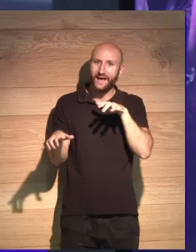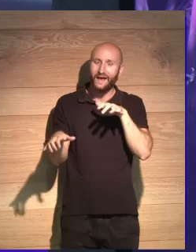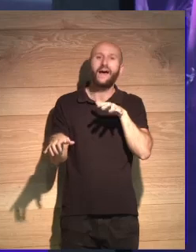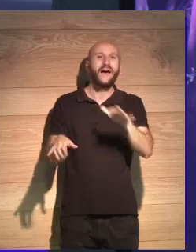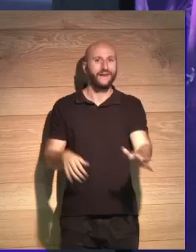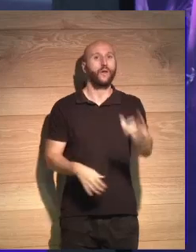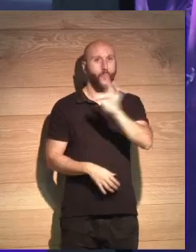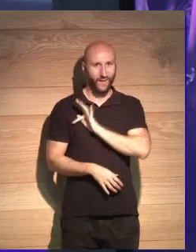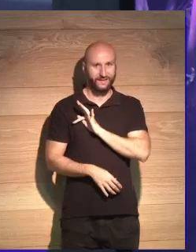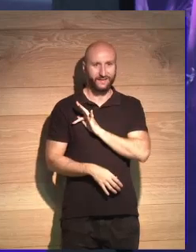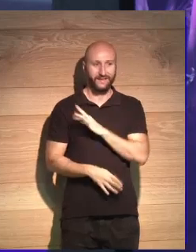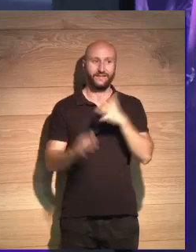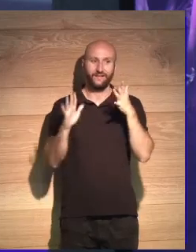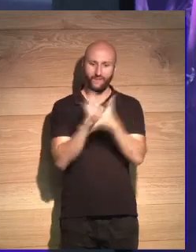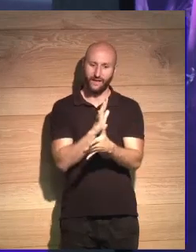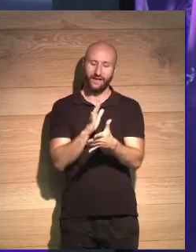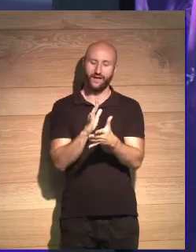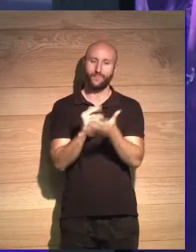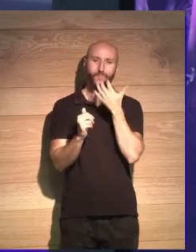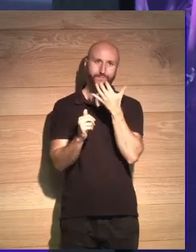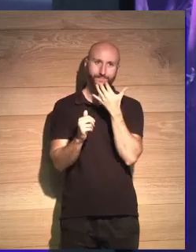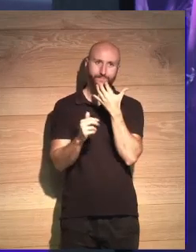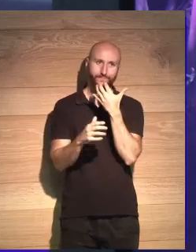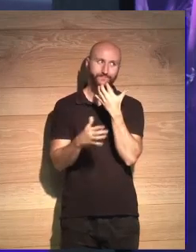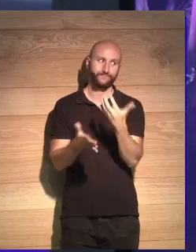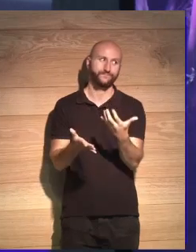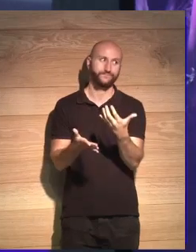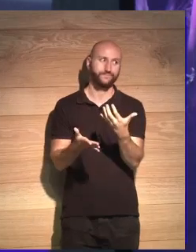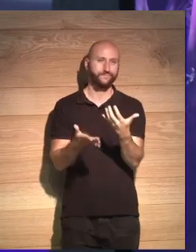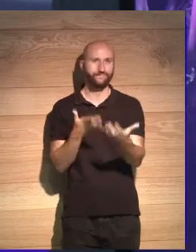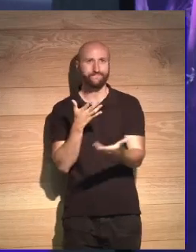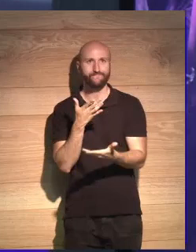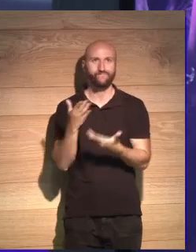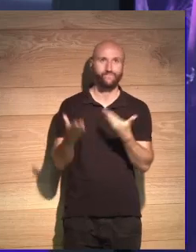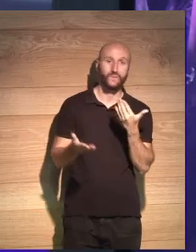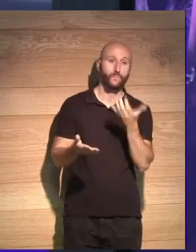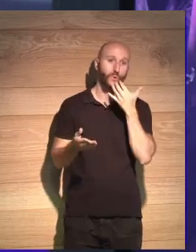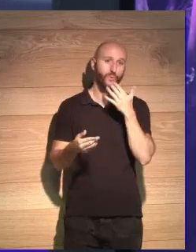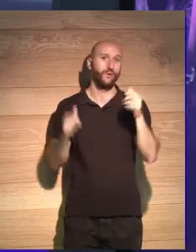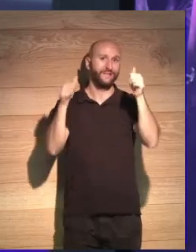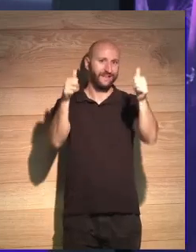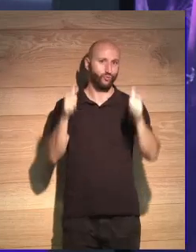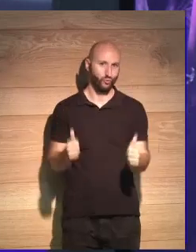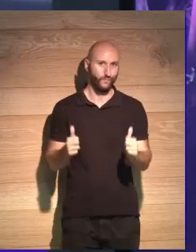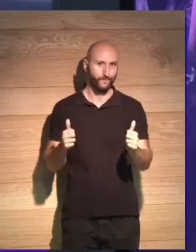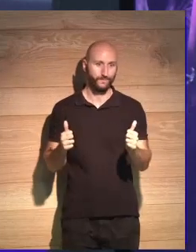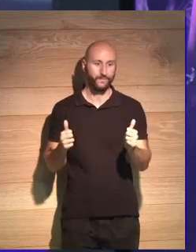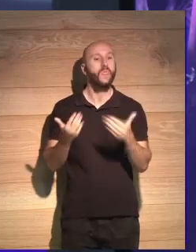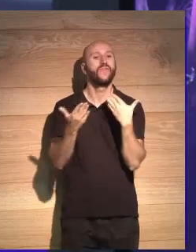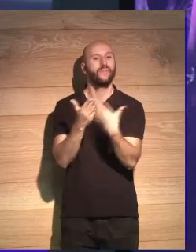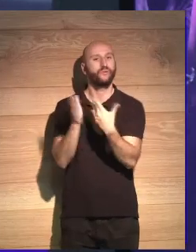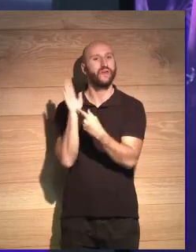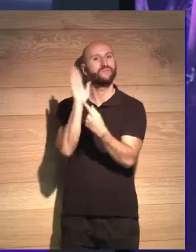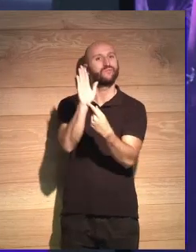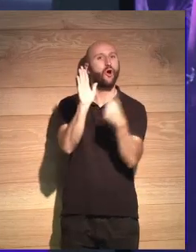But then most video games have a rewarding system. They give you a better weapon or a title